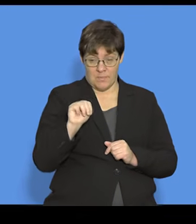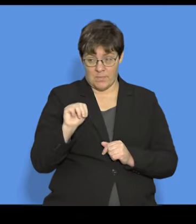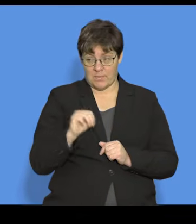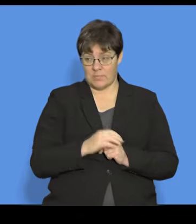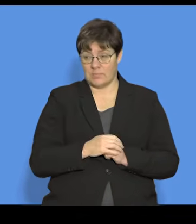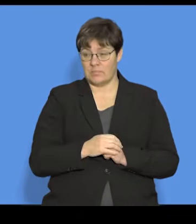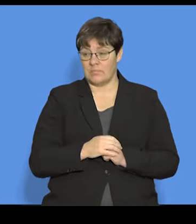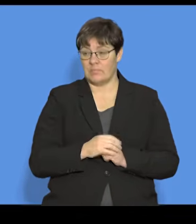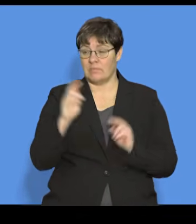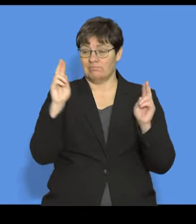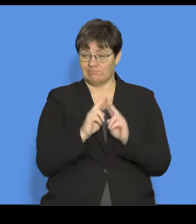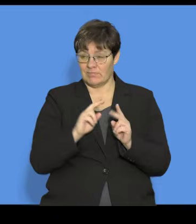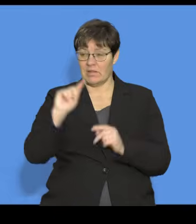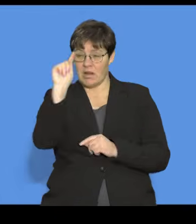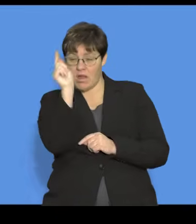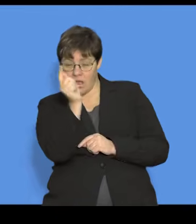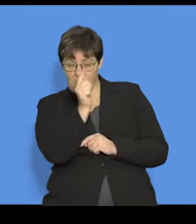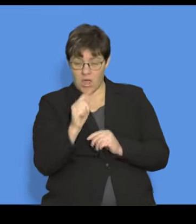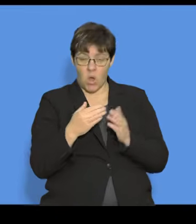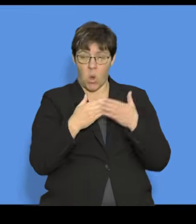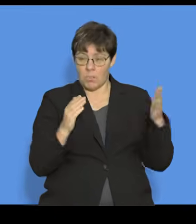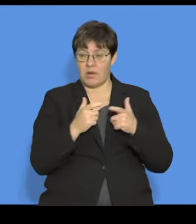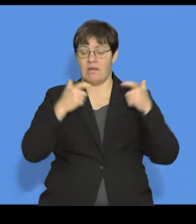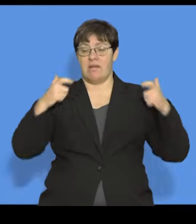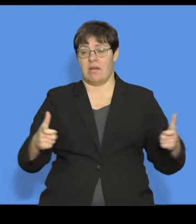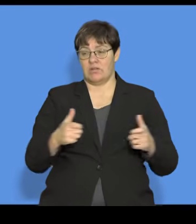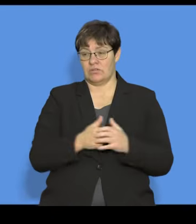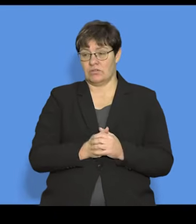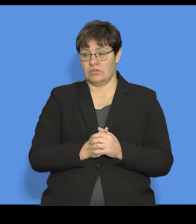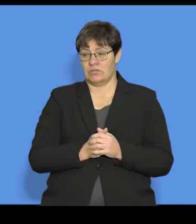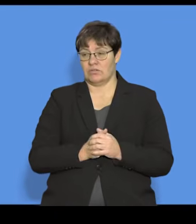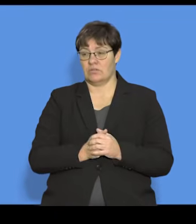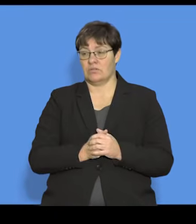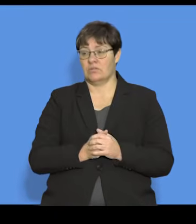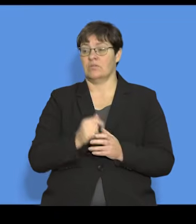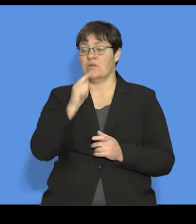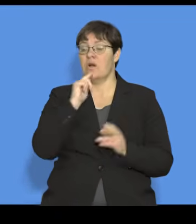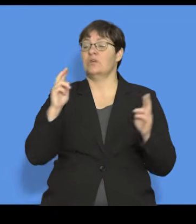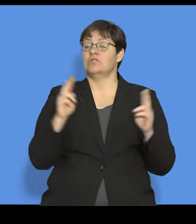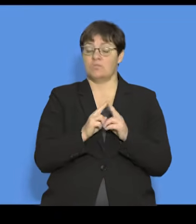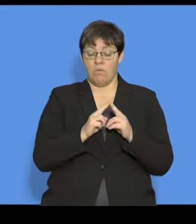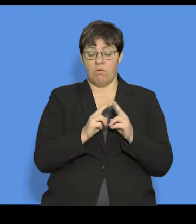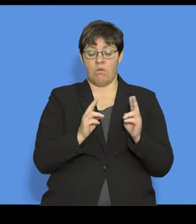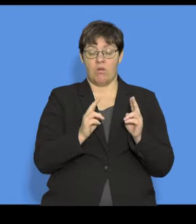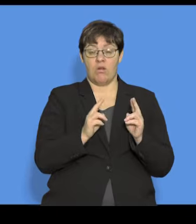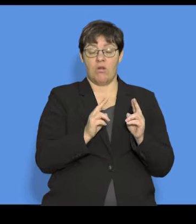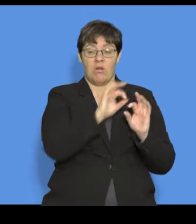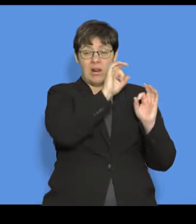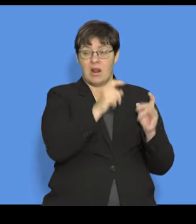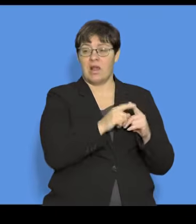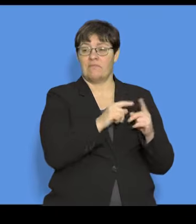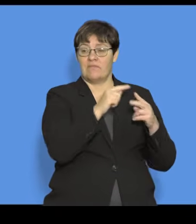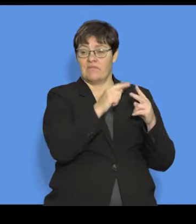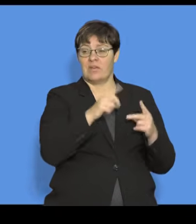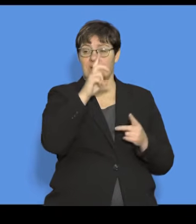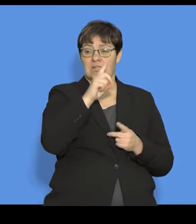through and opens up into the large intestine. The small intestine consists of three parts: the